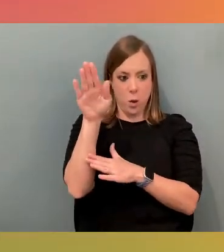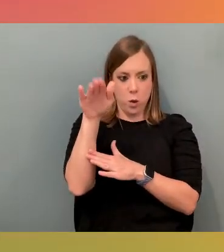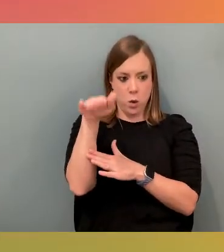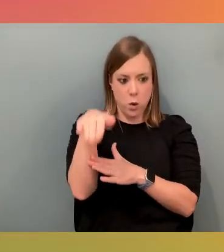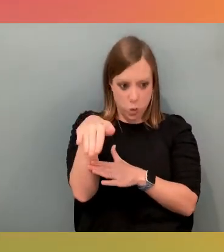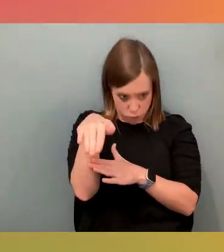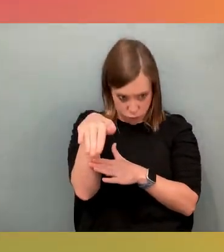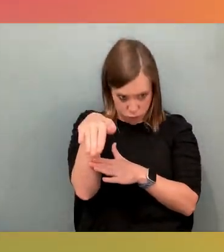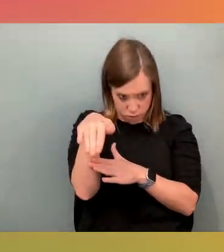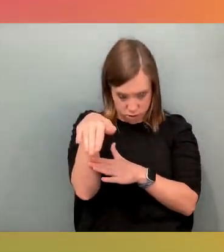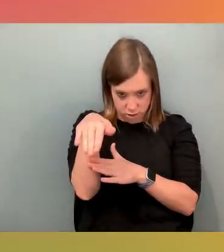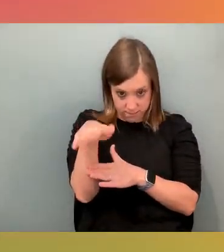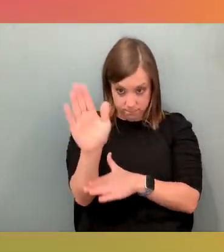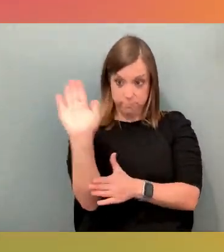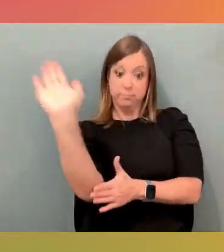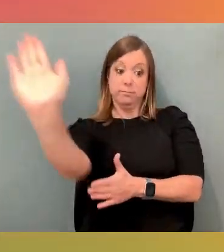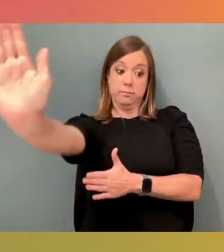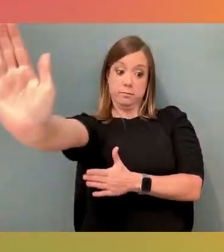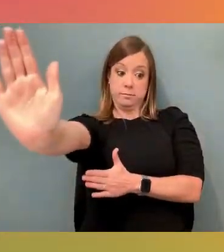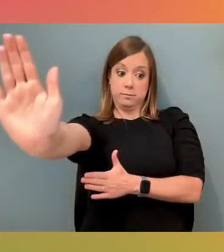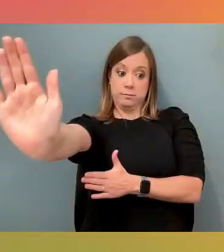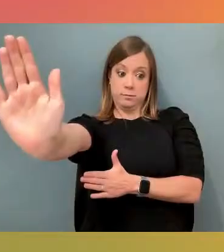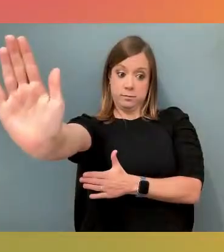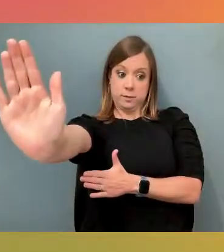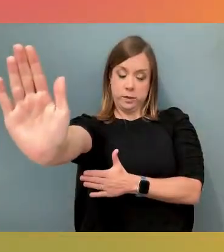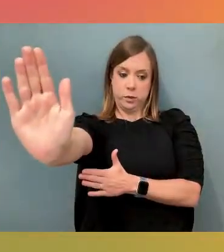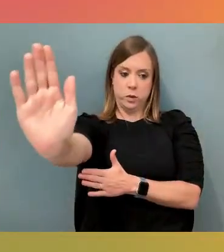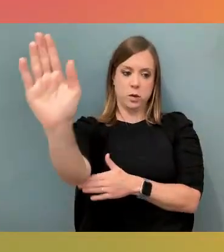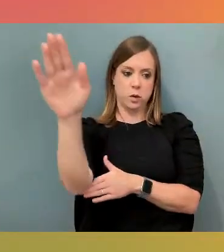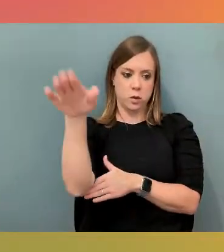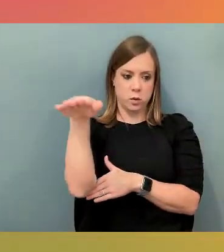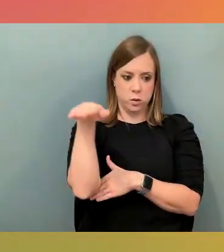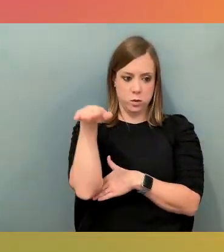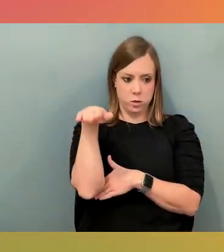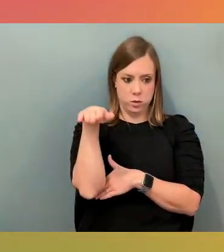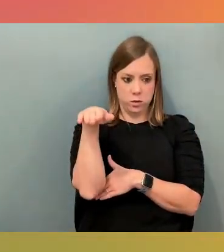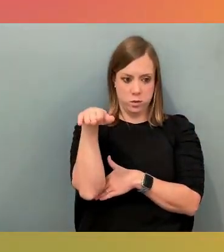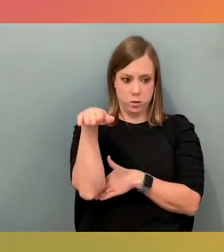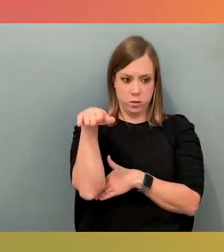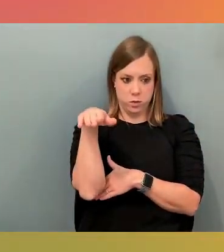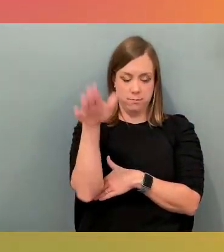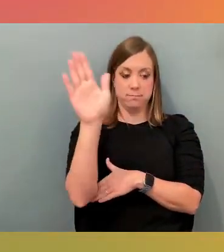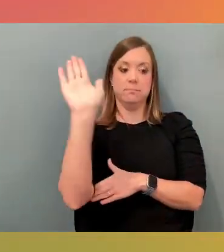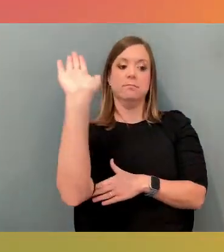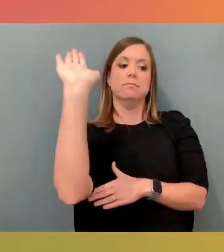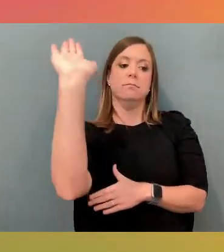times. We're just adding some movement. We're flossing our sciatic nerve.